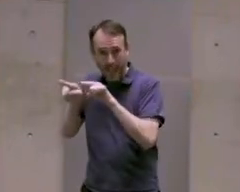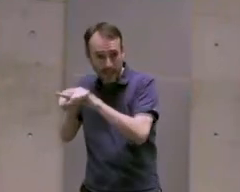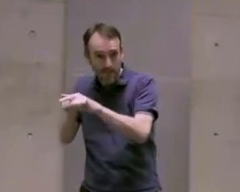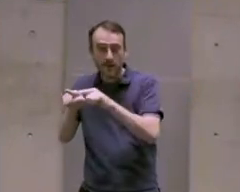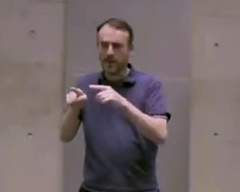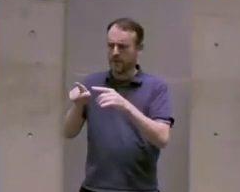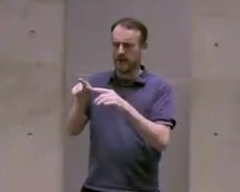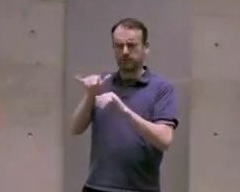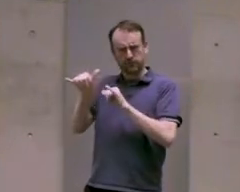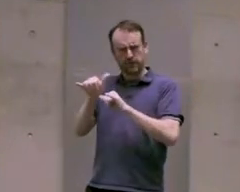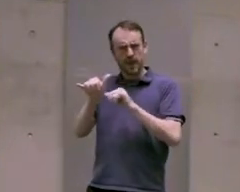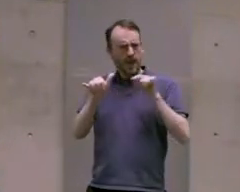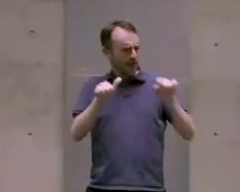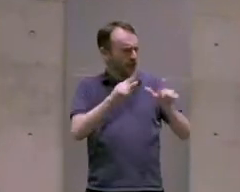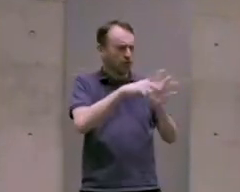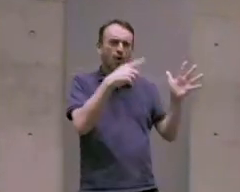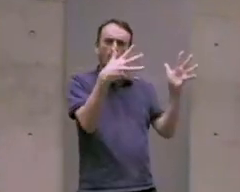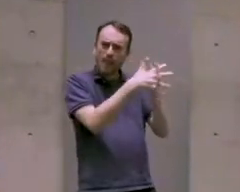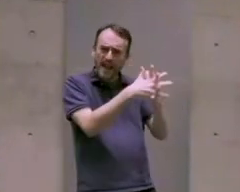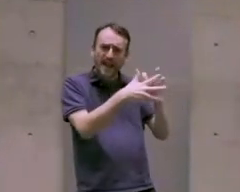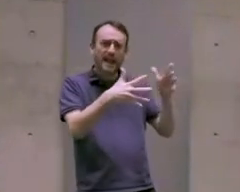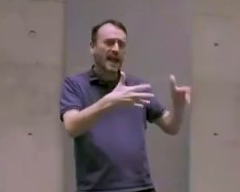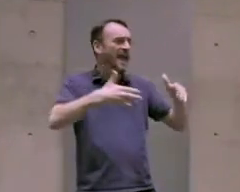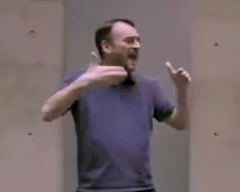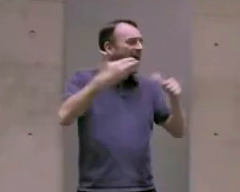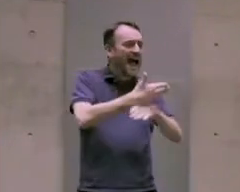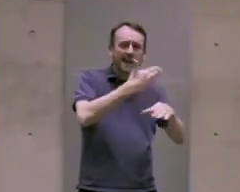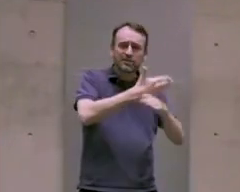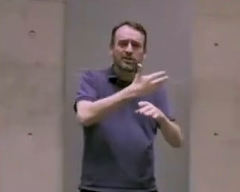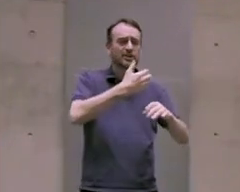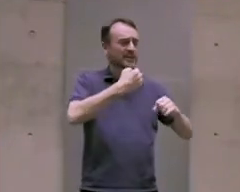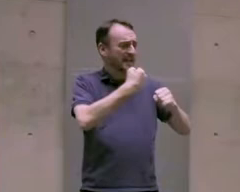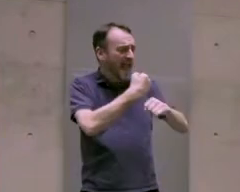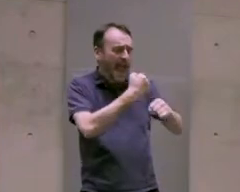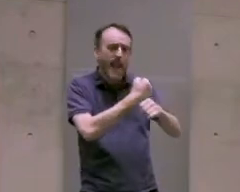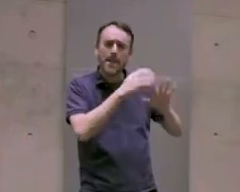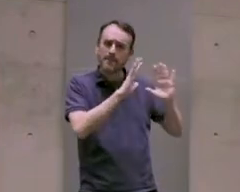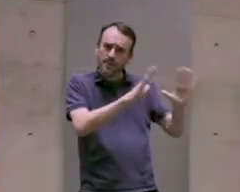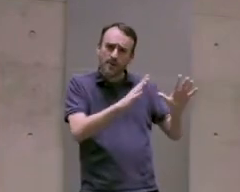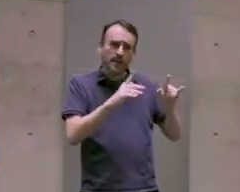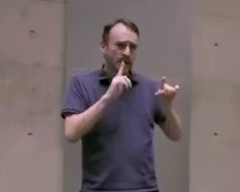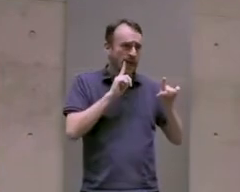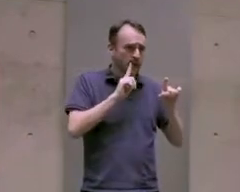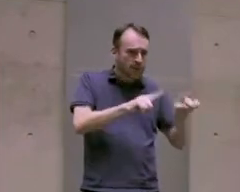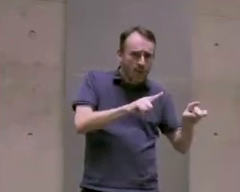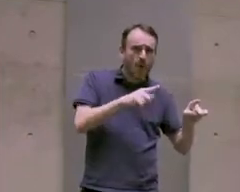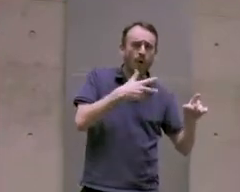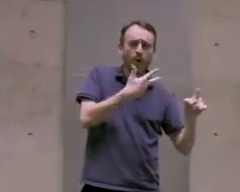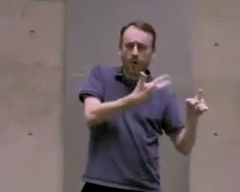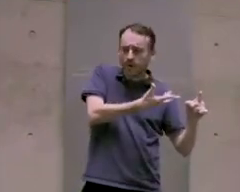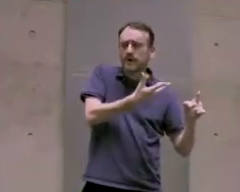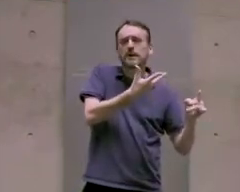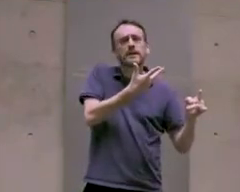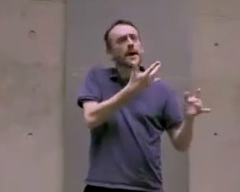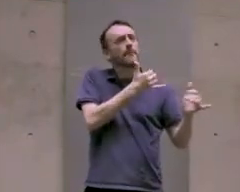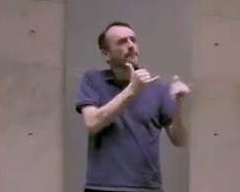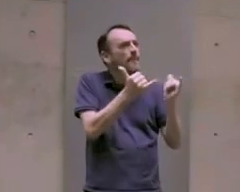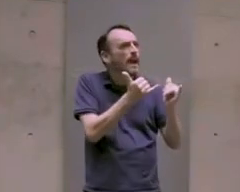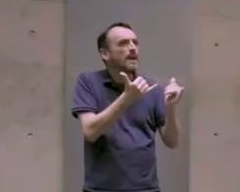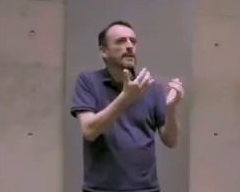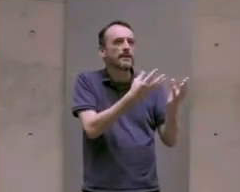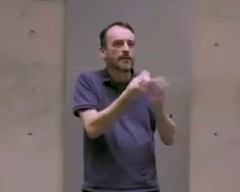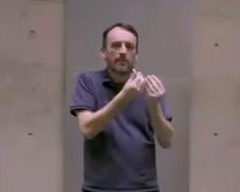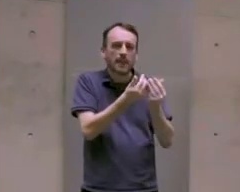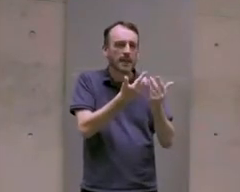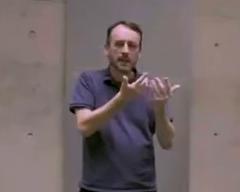an action game. And they're right, like that's a really good game. And I think actually there was a news story yesterday or the day before that maybe that's something people are